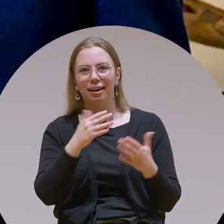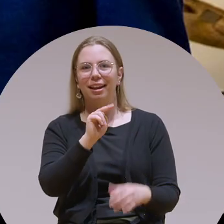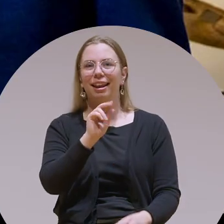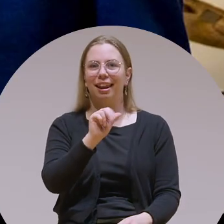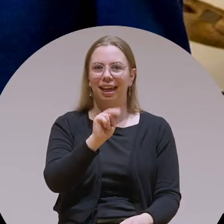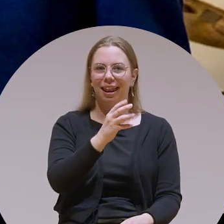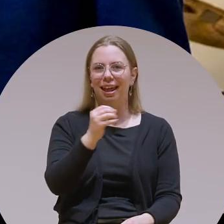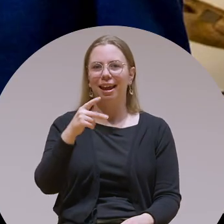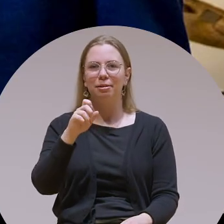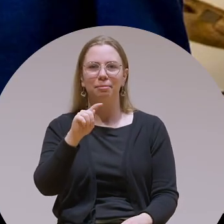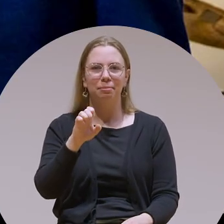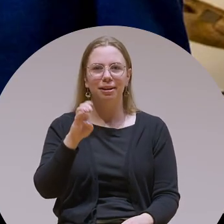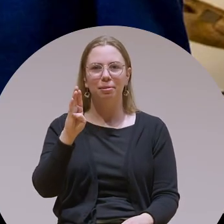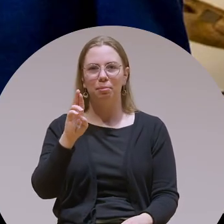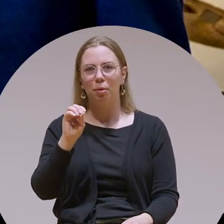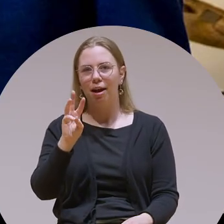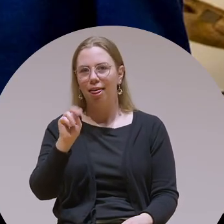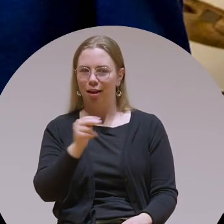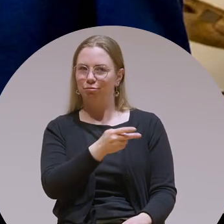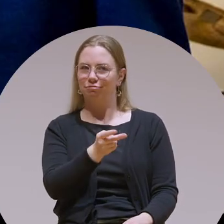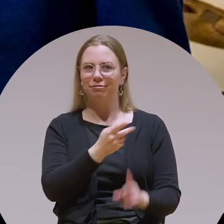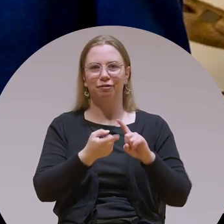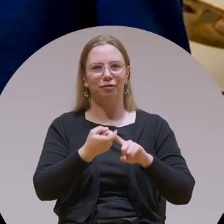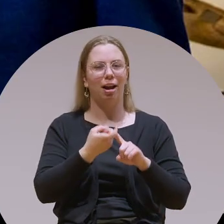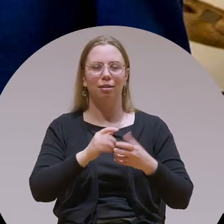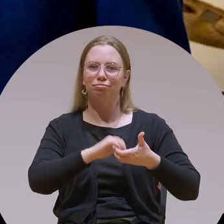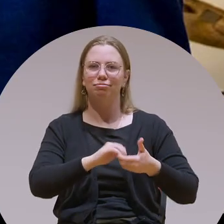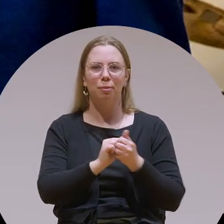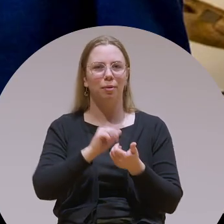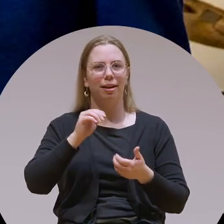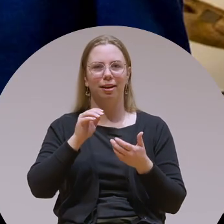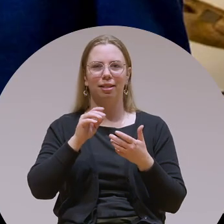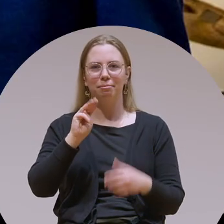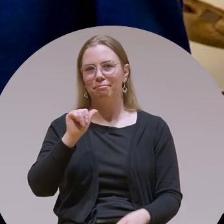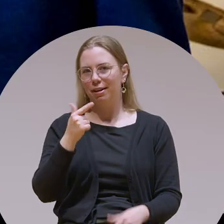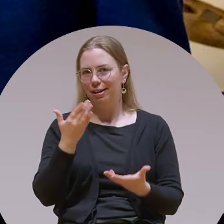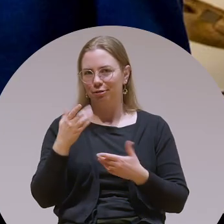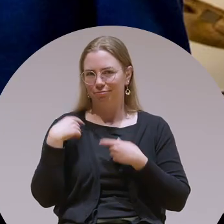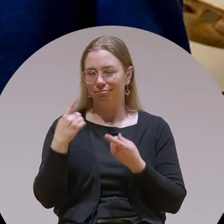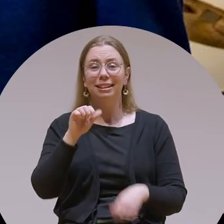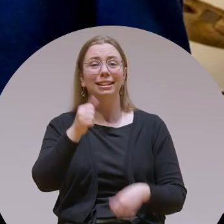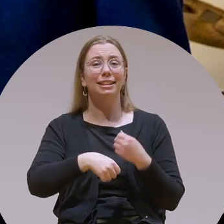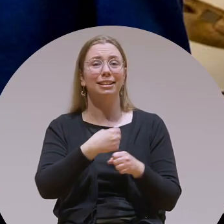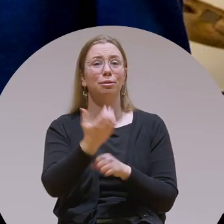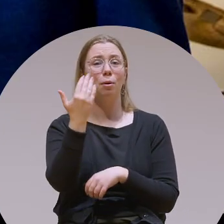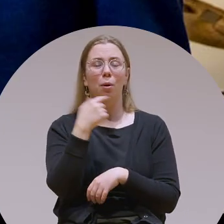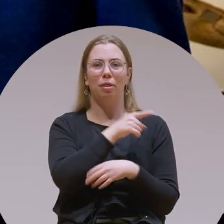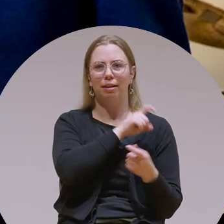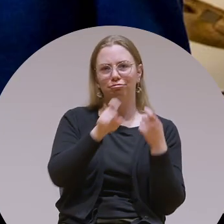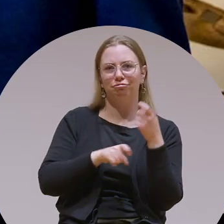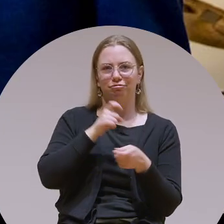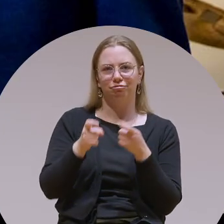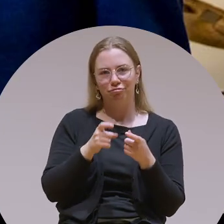and Pete Brown, who are longtime friends of the gallery. 10 years ago, they dedicated this lecture series, and